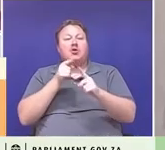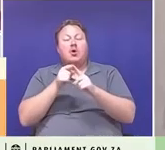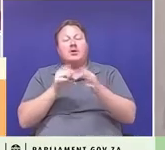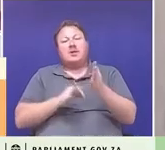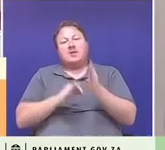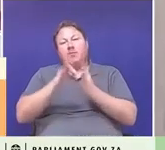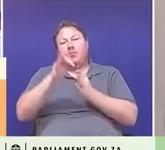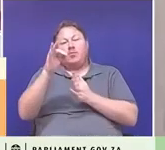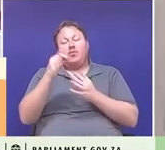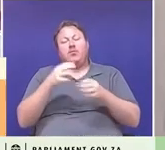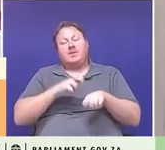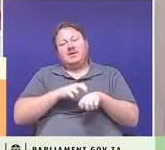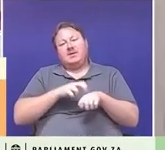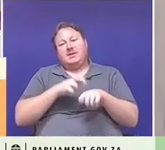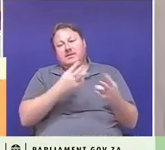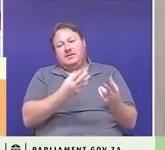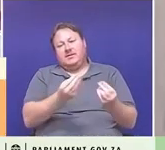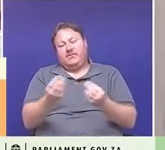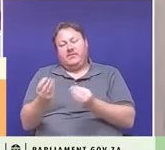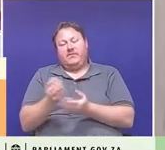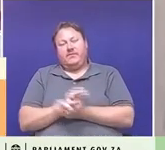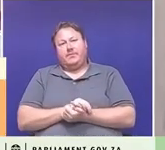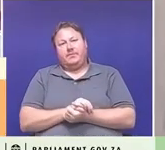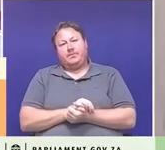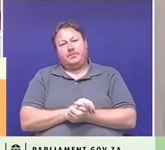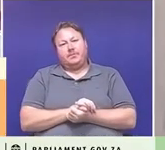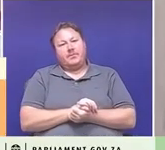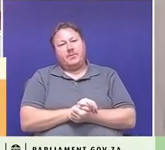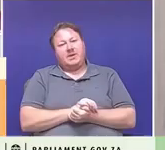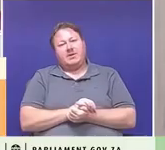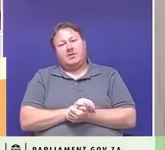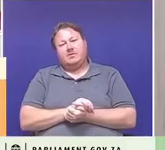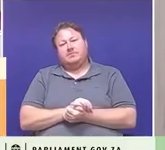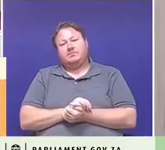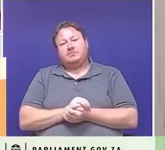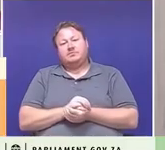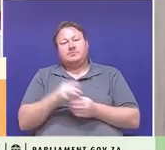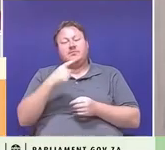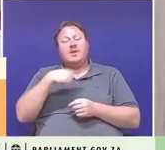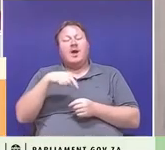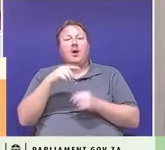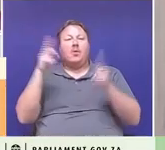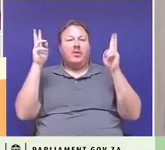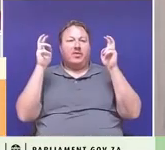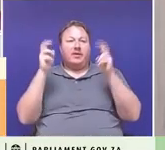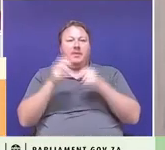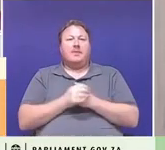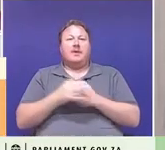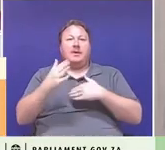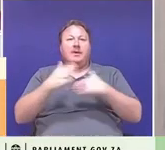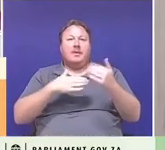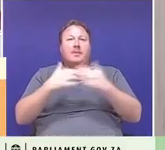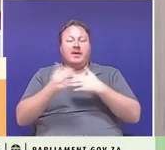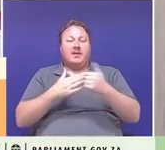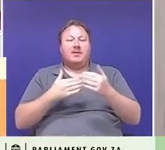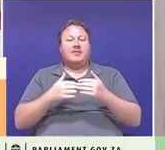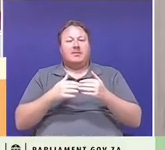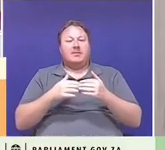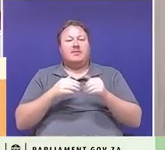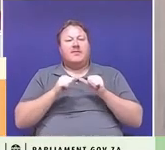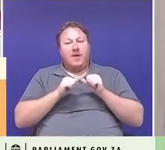improvements that are required. Honorable delegates, our theme, and I quote, building